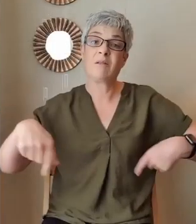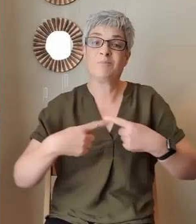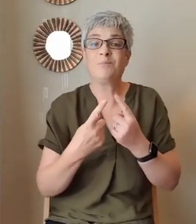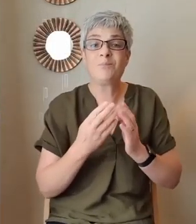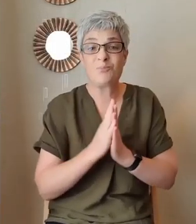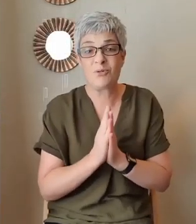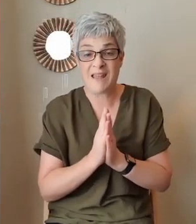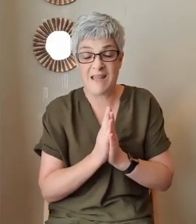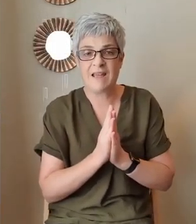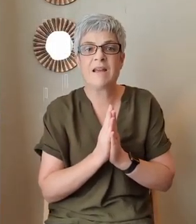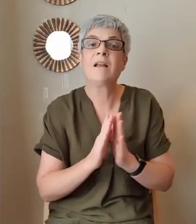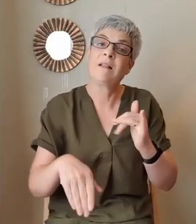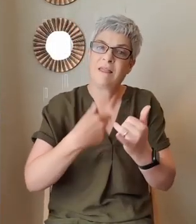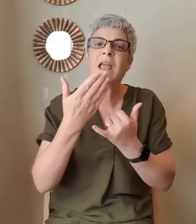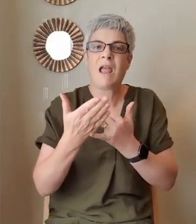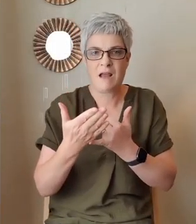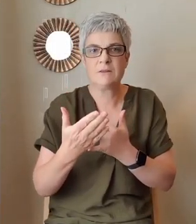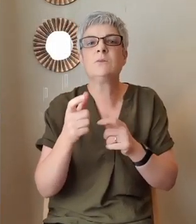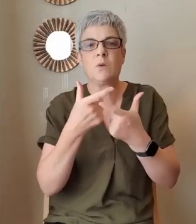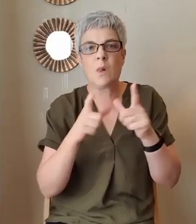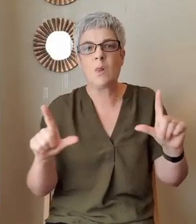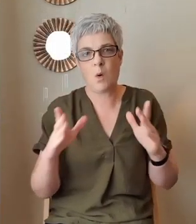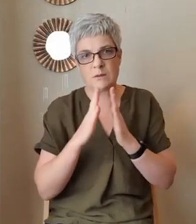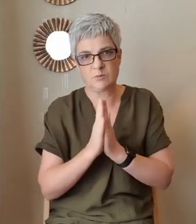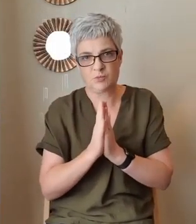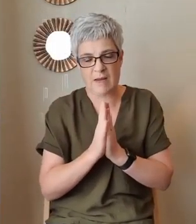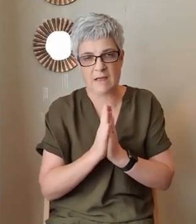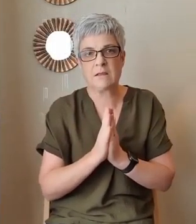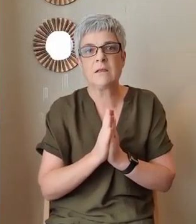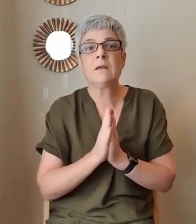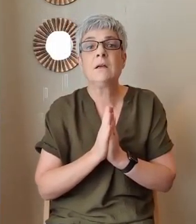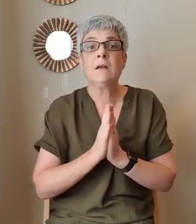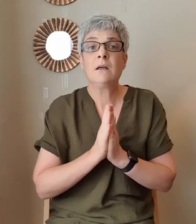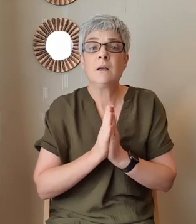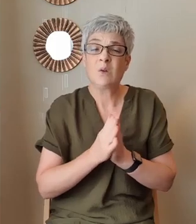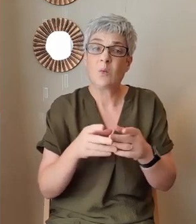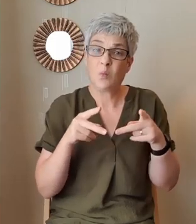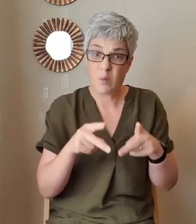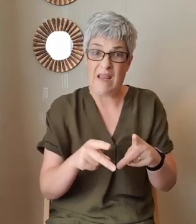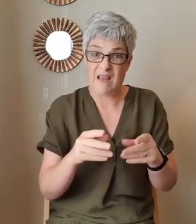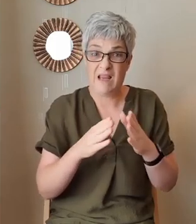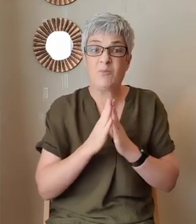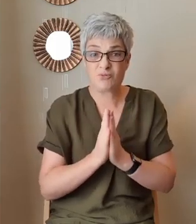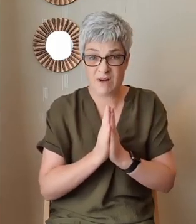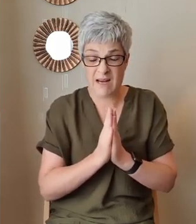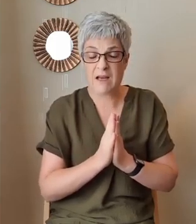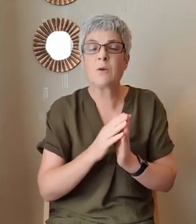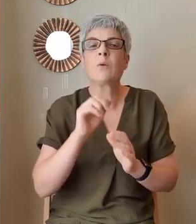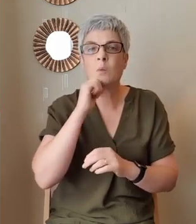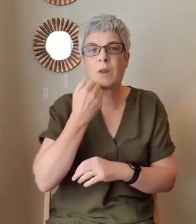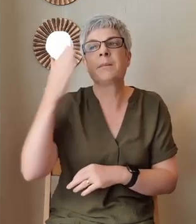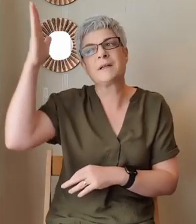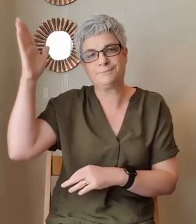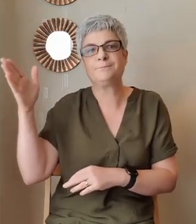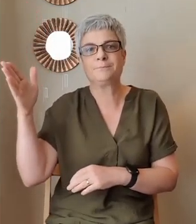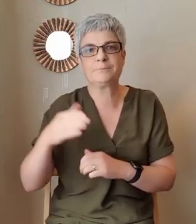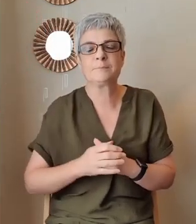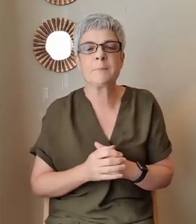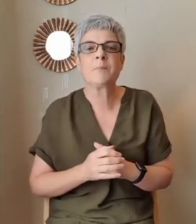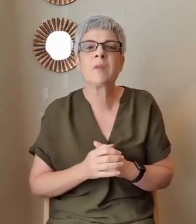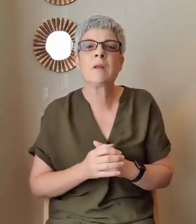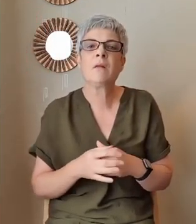join together in prayer and we'll gather up our prayers in the words of the Lord's Prayer, the form of the Lord's Prayer that we use. The words for that will